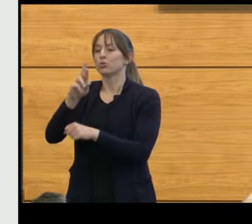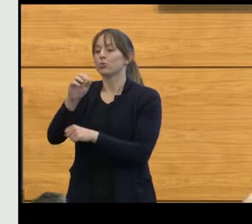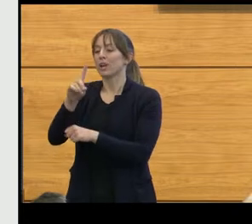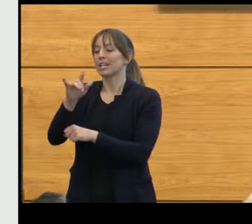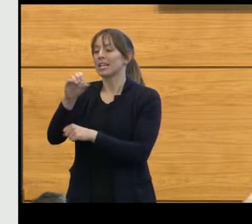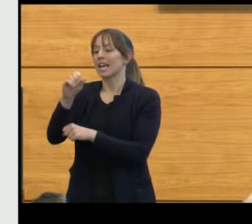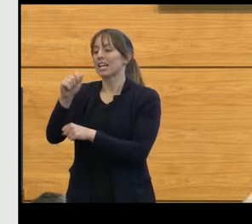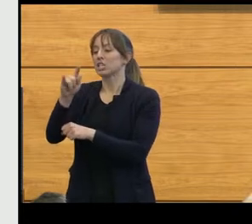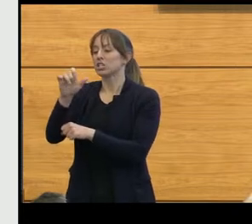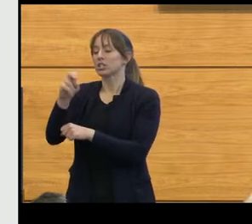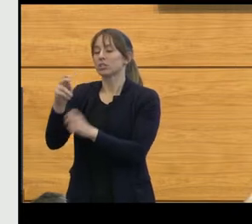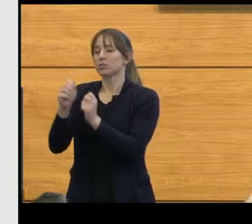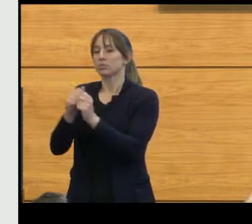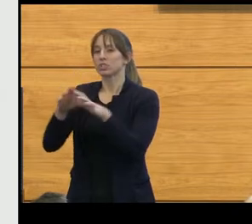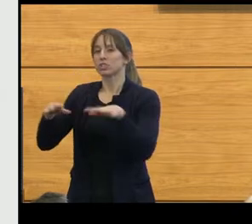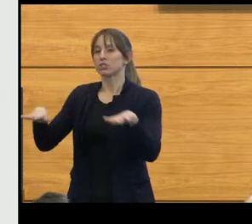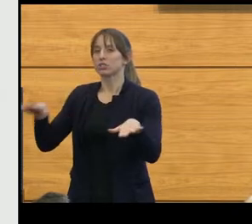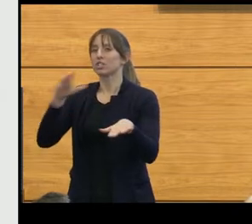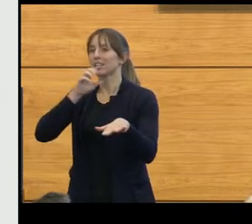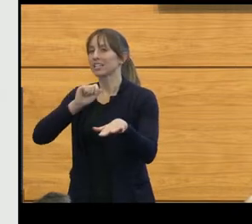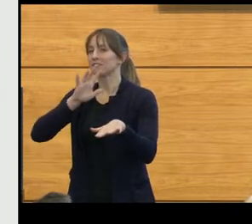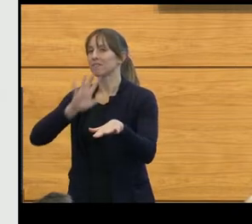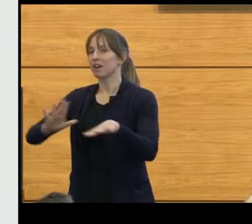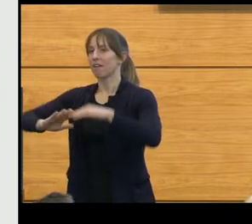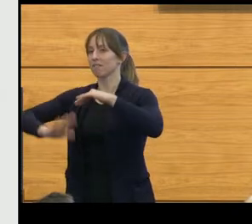different chemotherapy protocols for that.